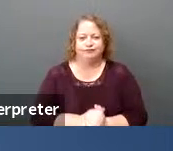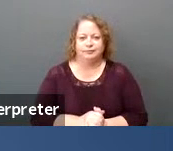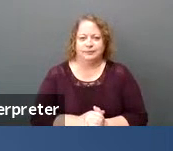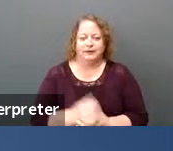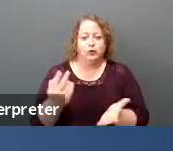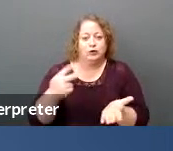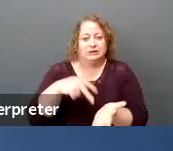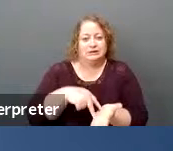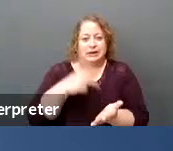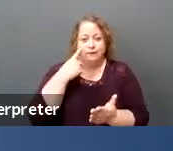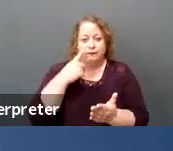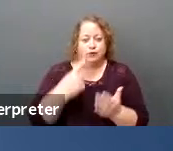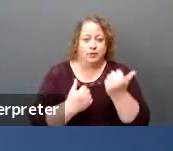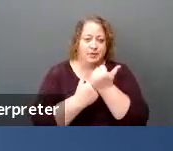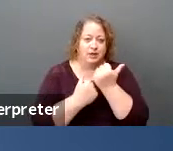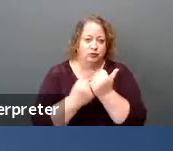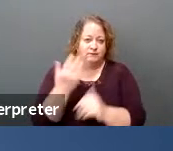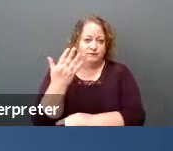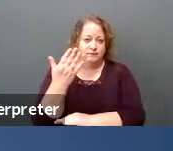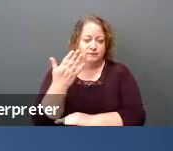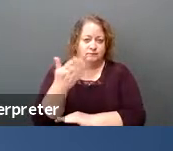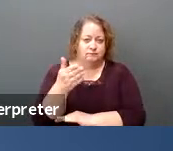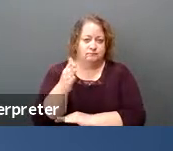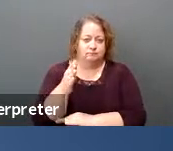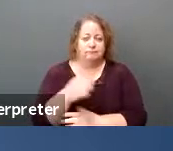Everyone stand for the pledge.